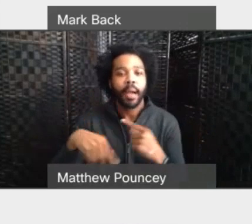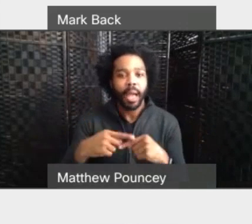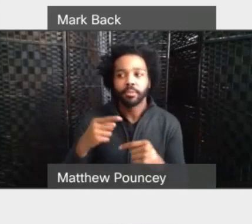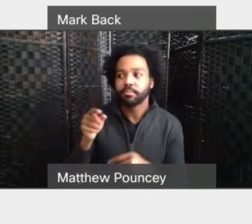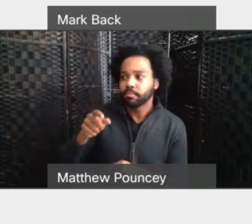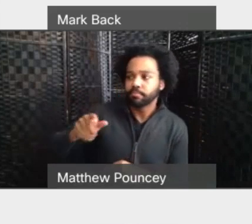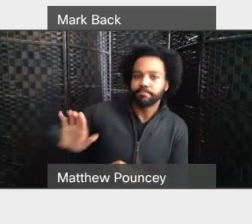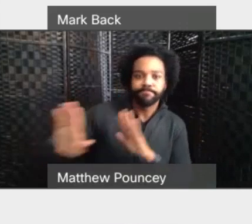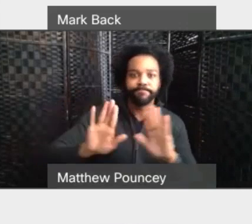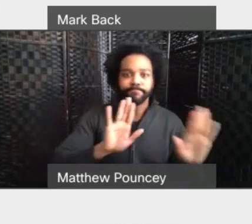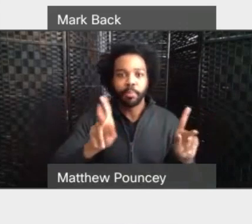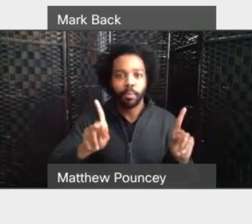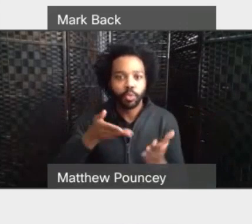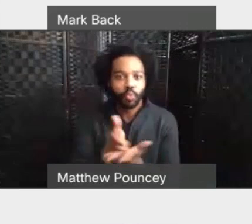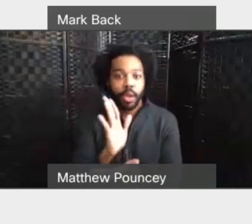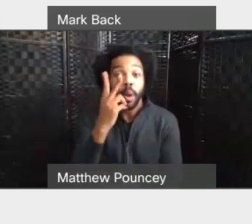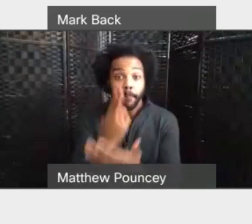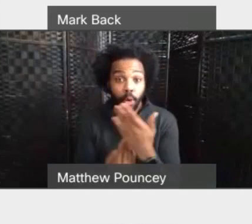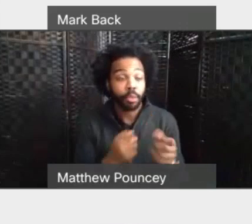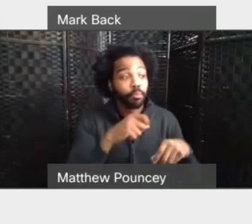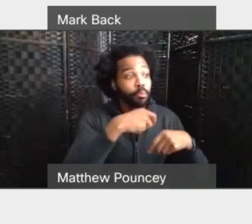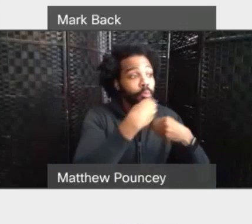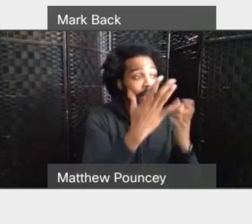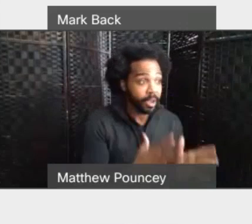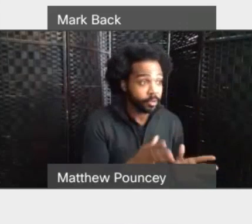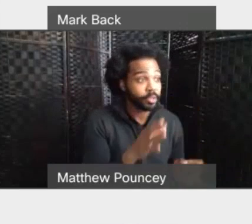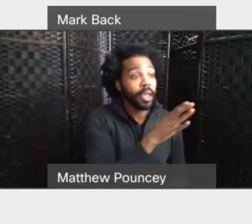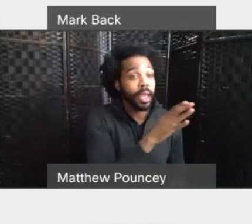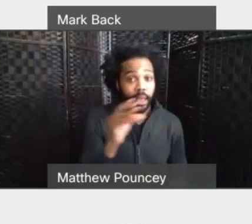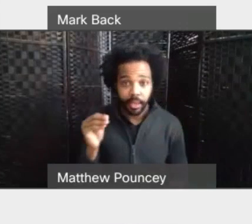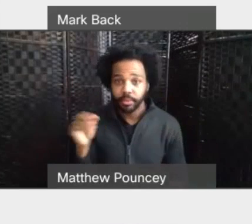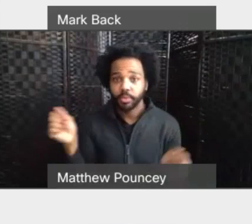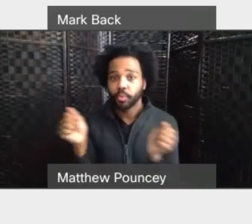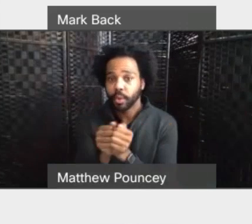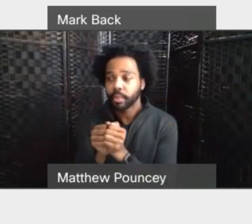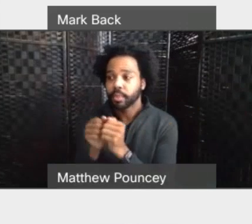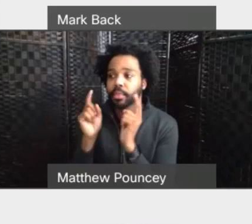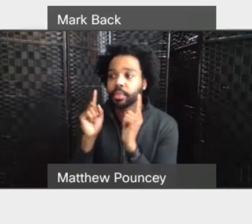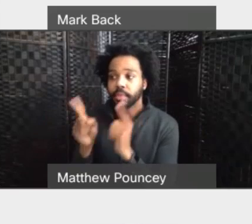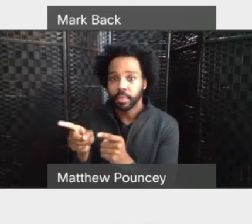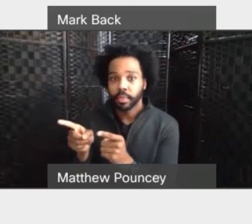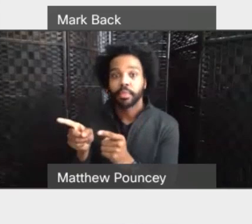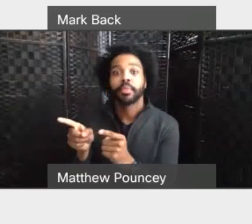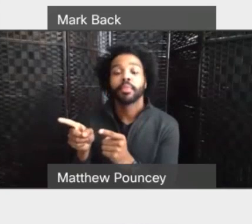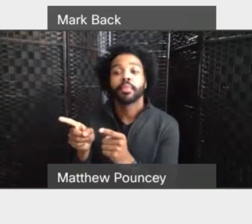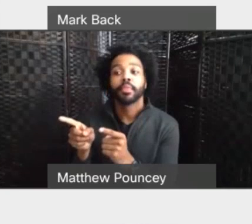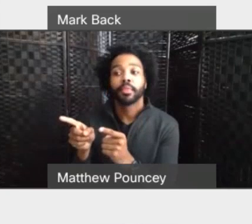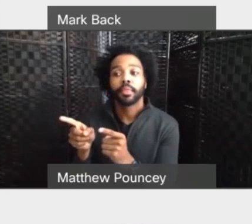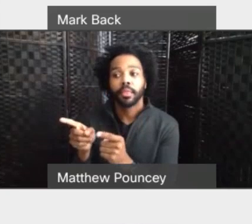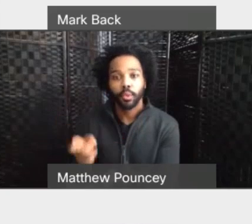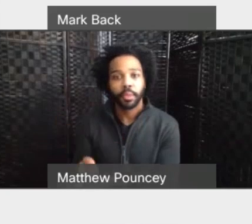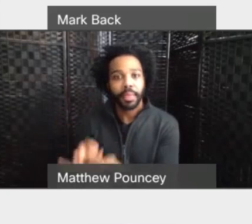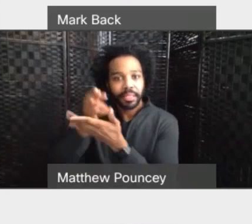with both providers as well as with the habilitation court attorneys and